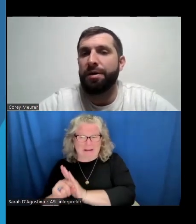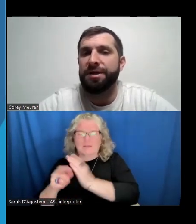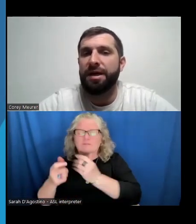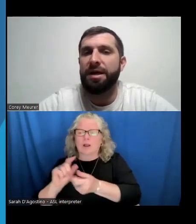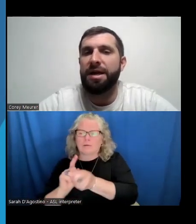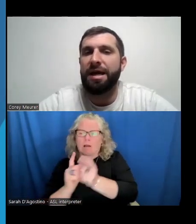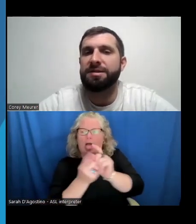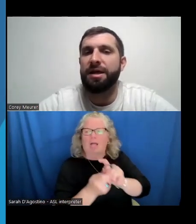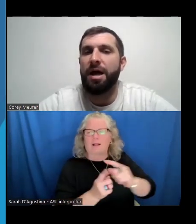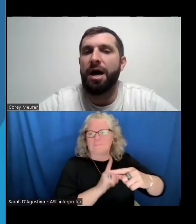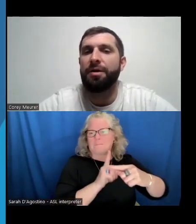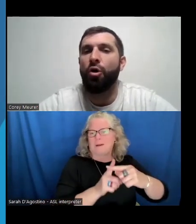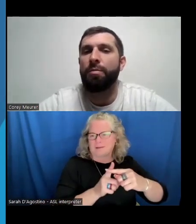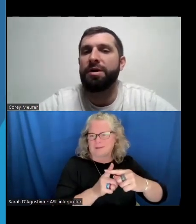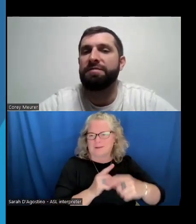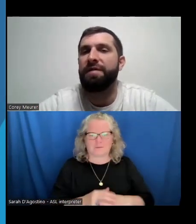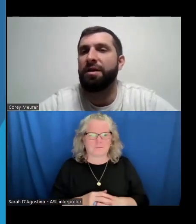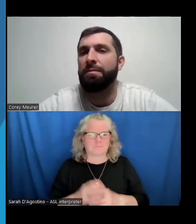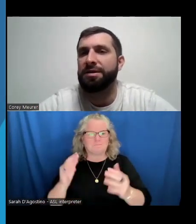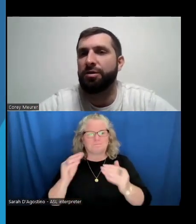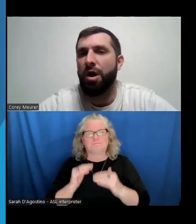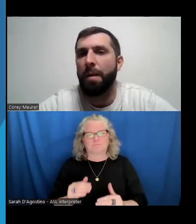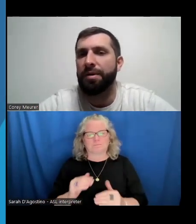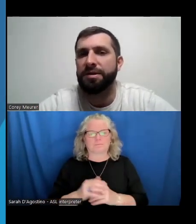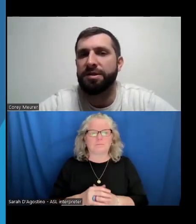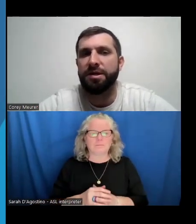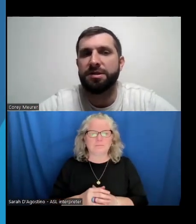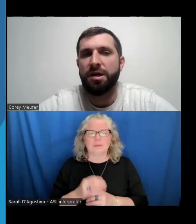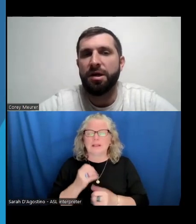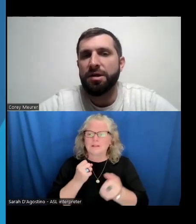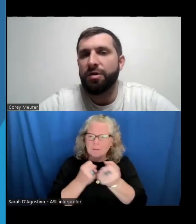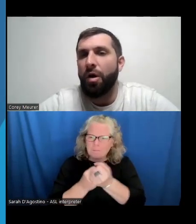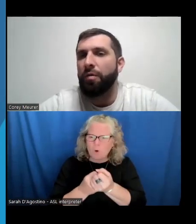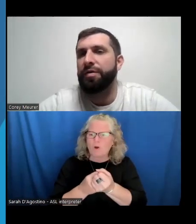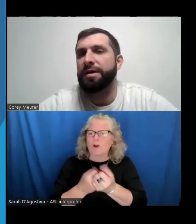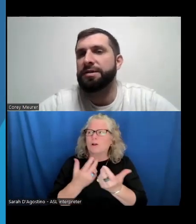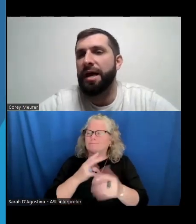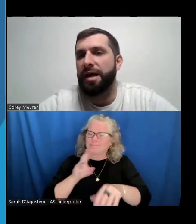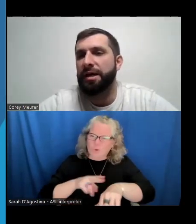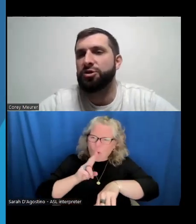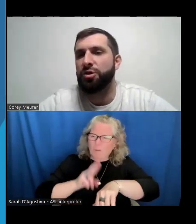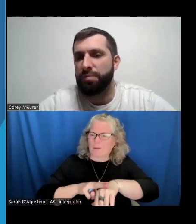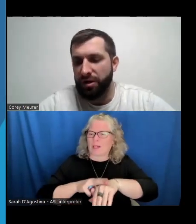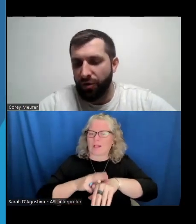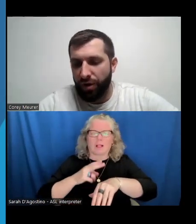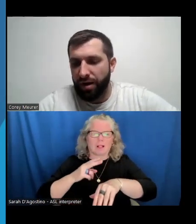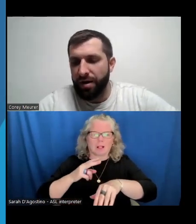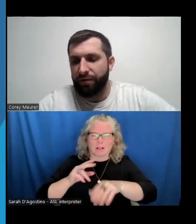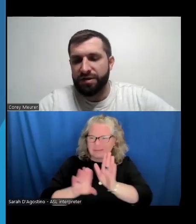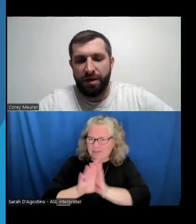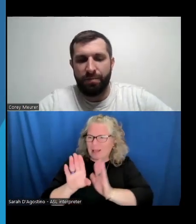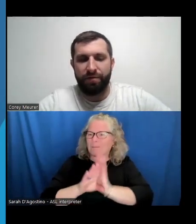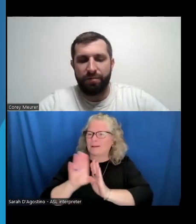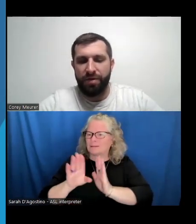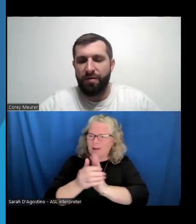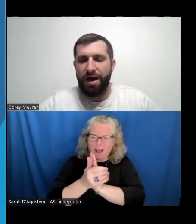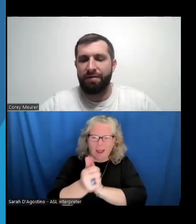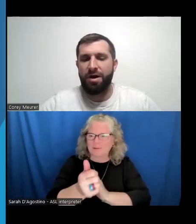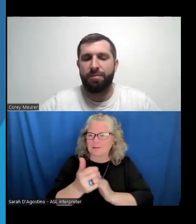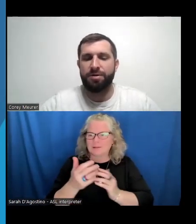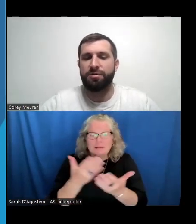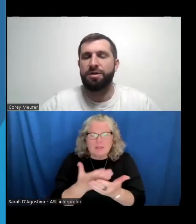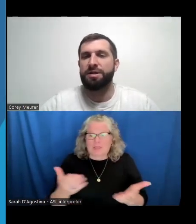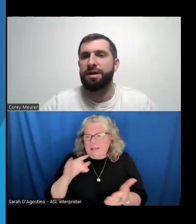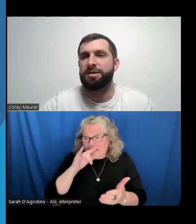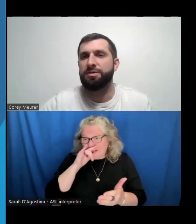support in building and enhancing normative developmental competencies. So all the things that kids should be doing, for some of them, they don't